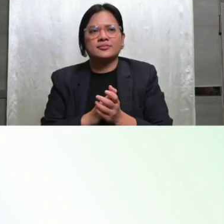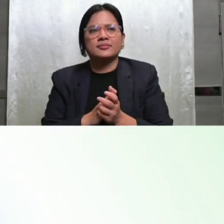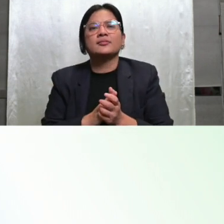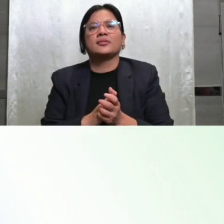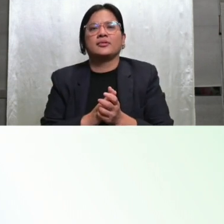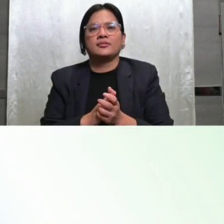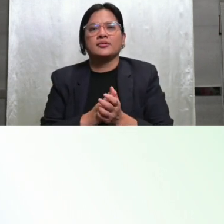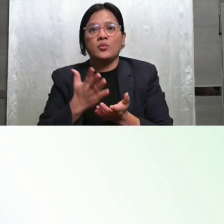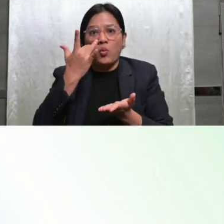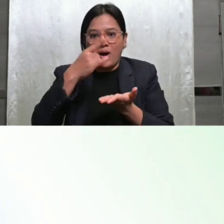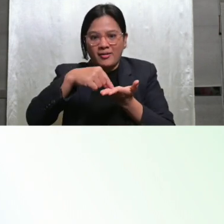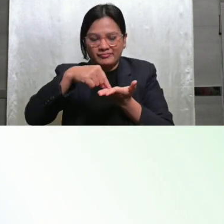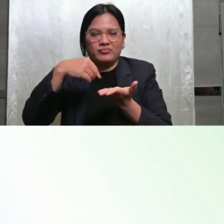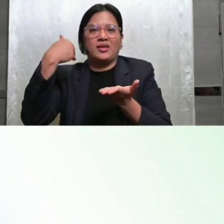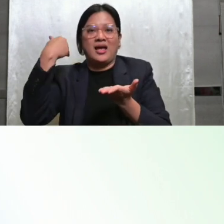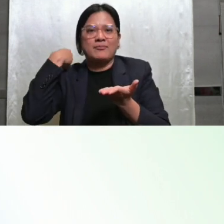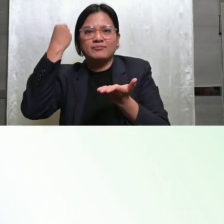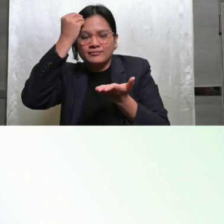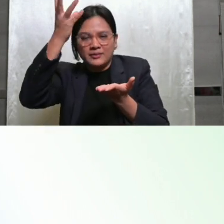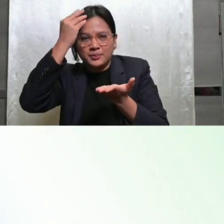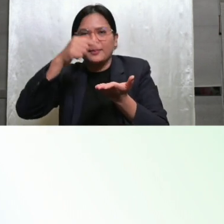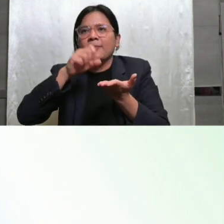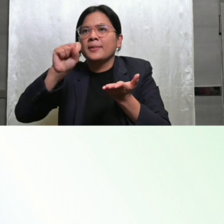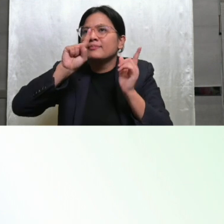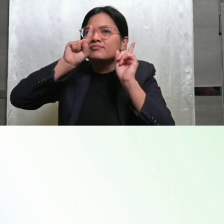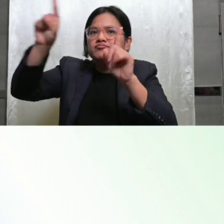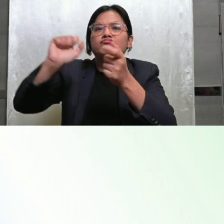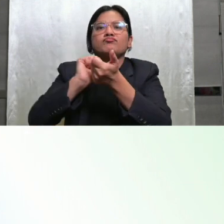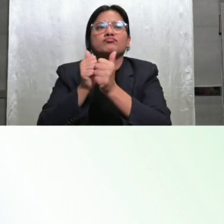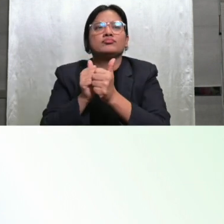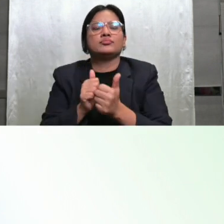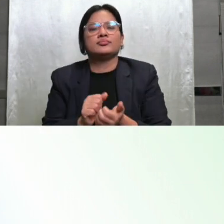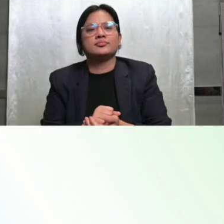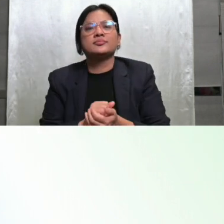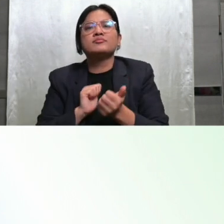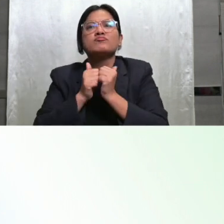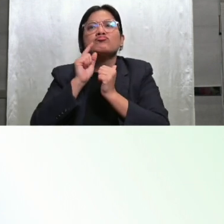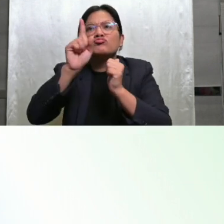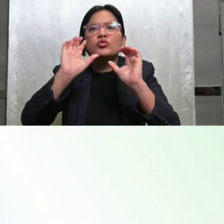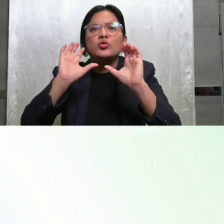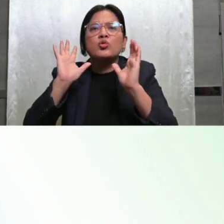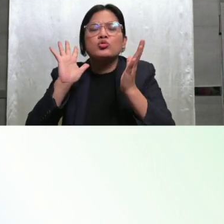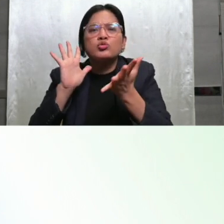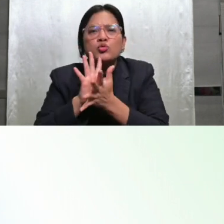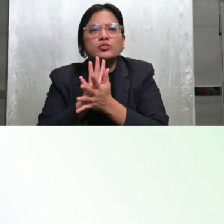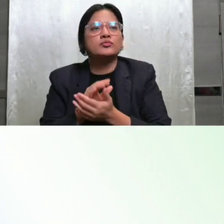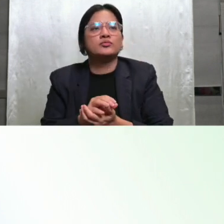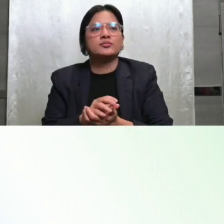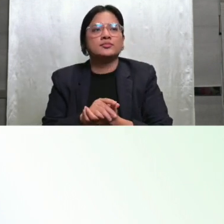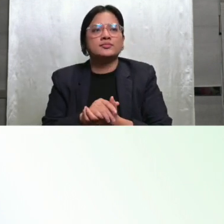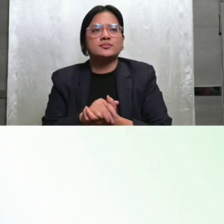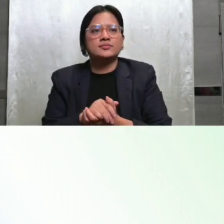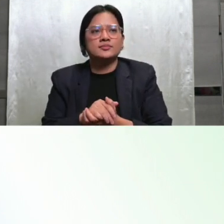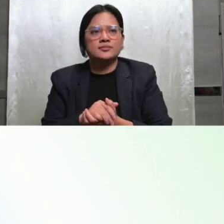school, in classroom, and reached out to around 1.2 million learners. And you all should definitely